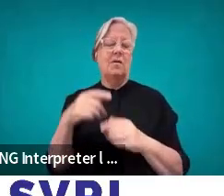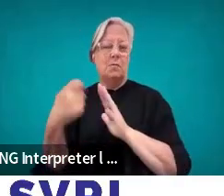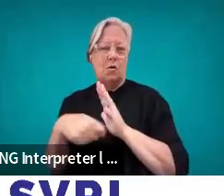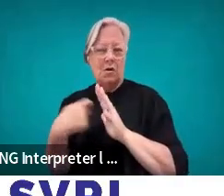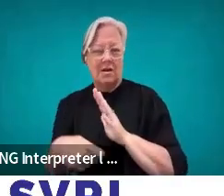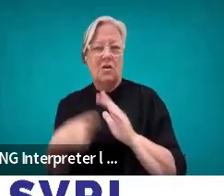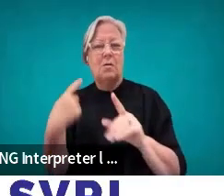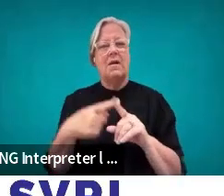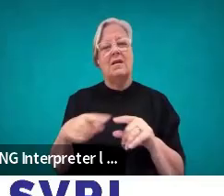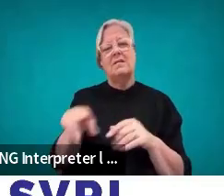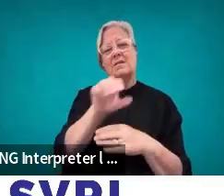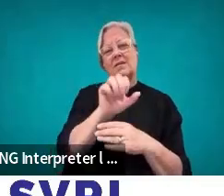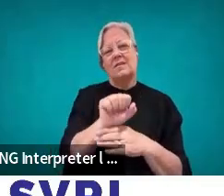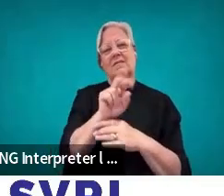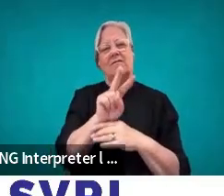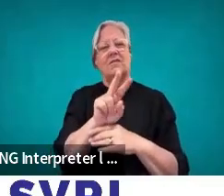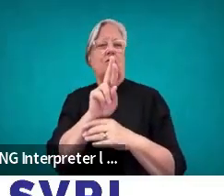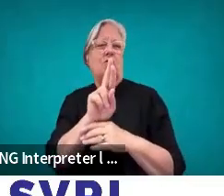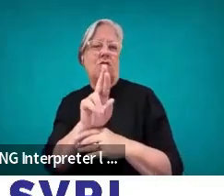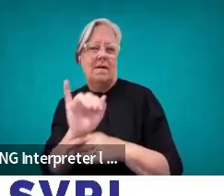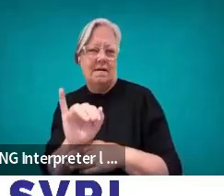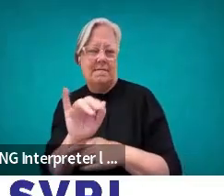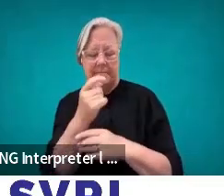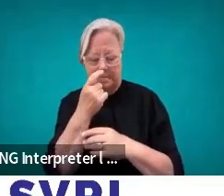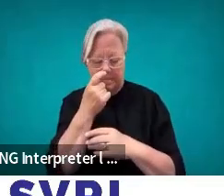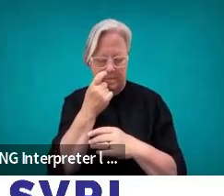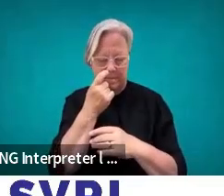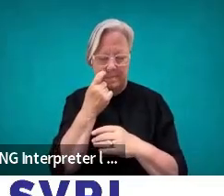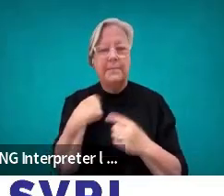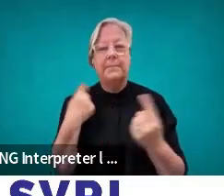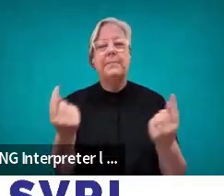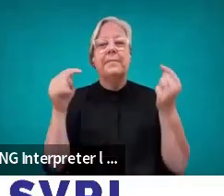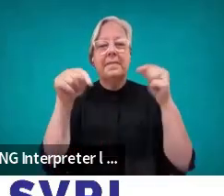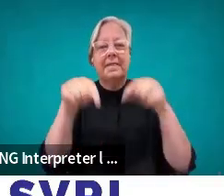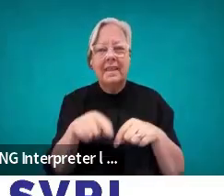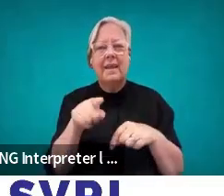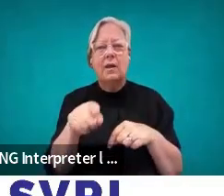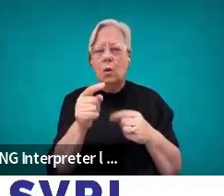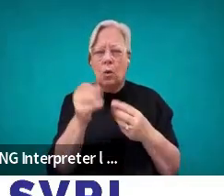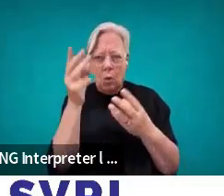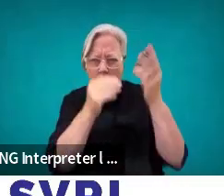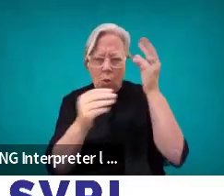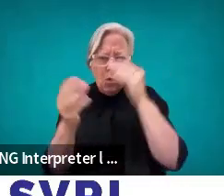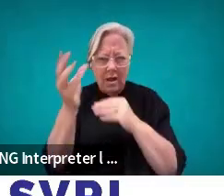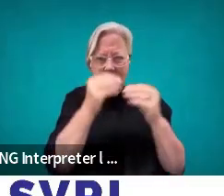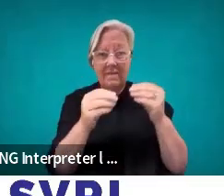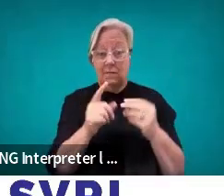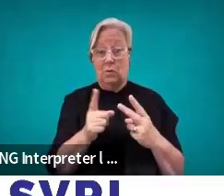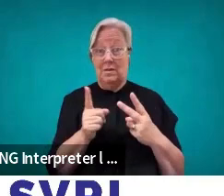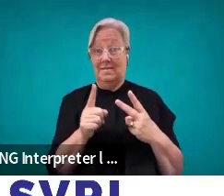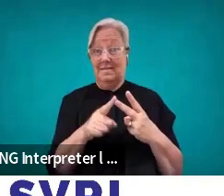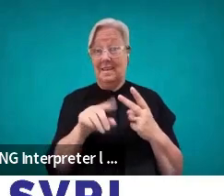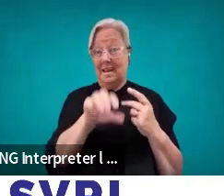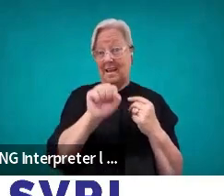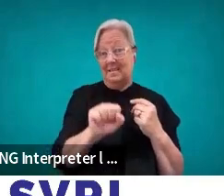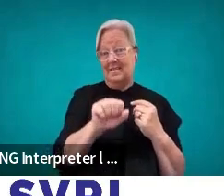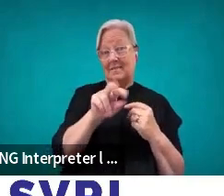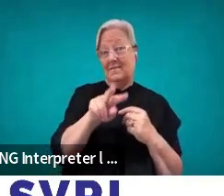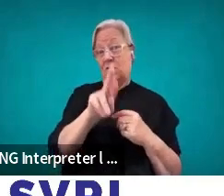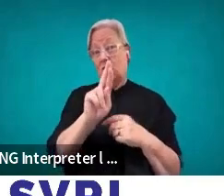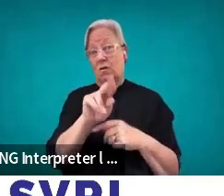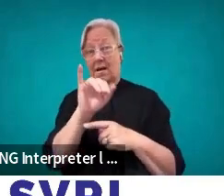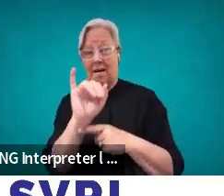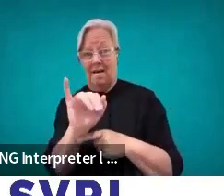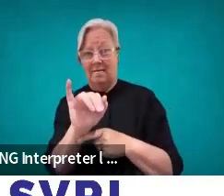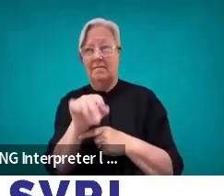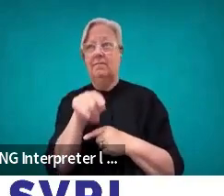Research Initiative, as we come together for this learning event in our second SVRI Forum virtual series.